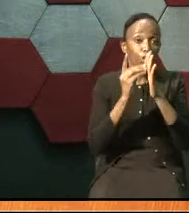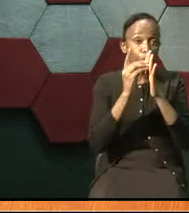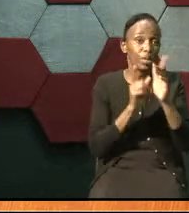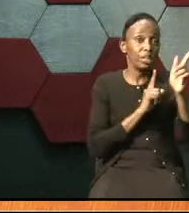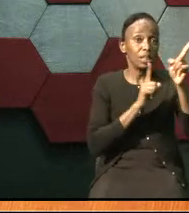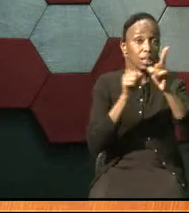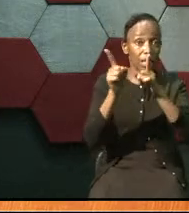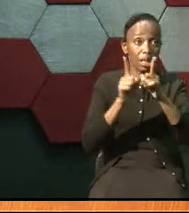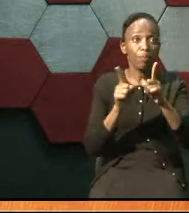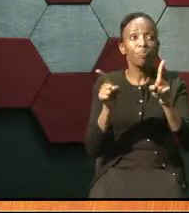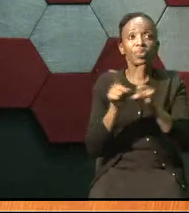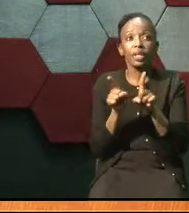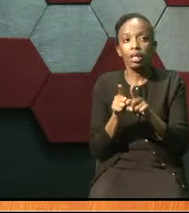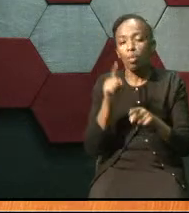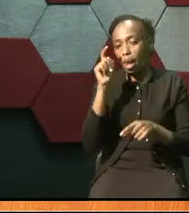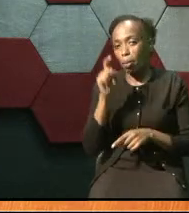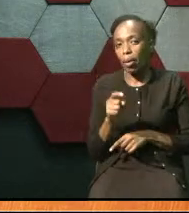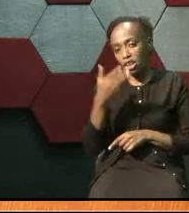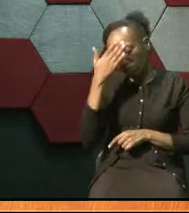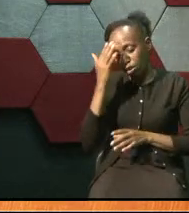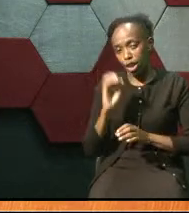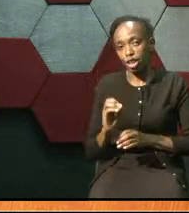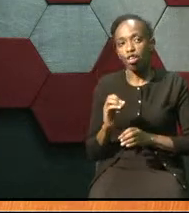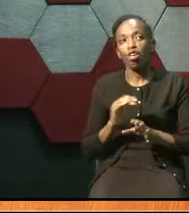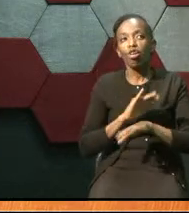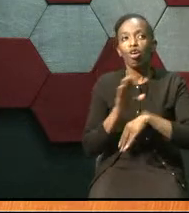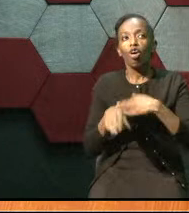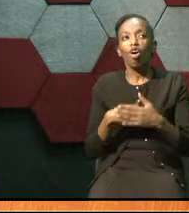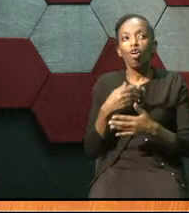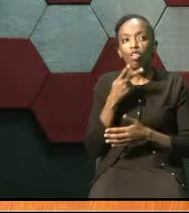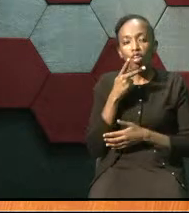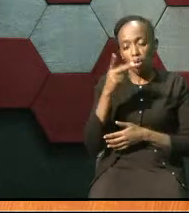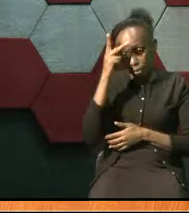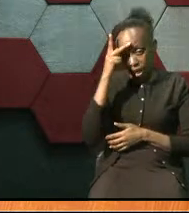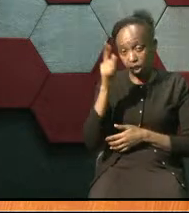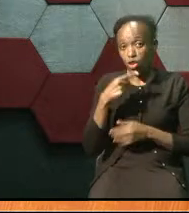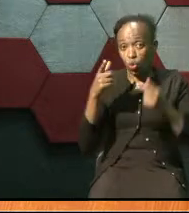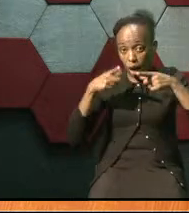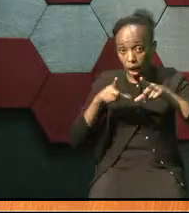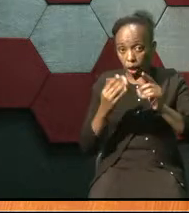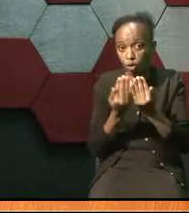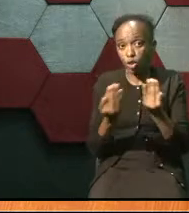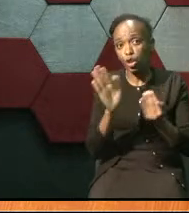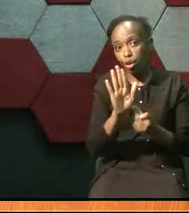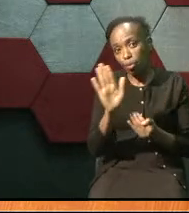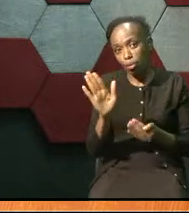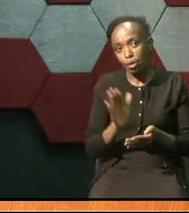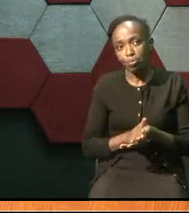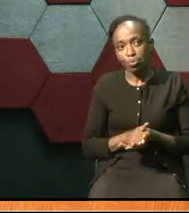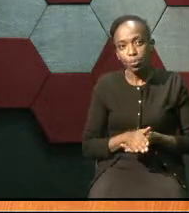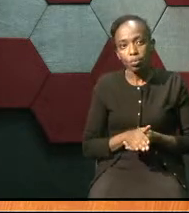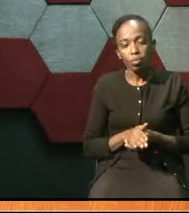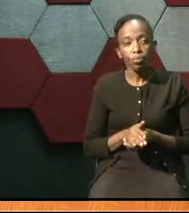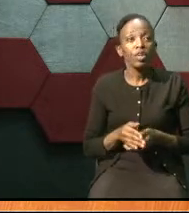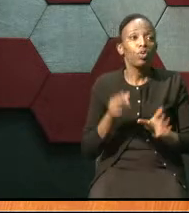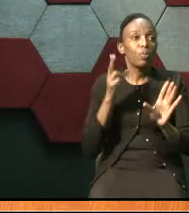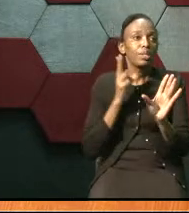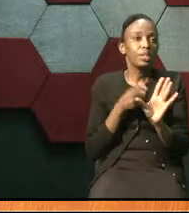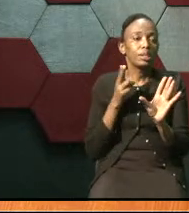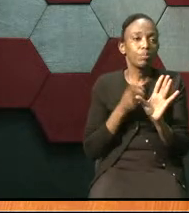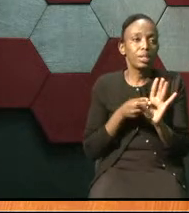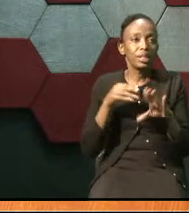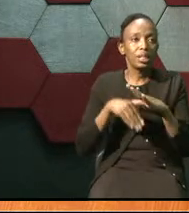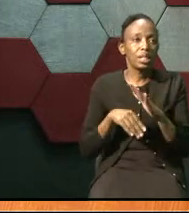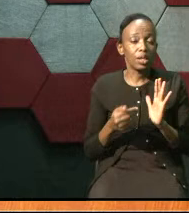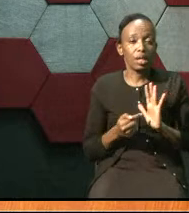journey. And I must not forget all the parents who allowed their children to participate in